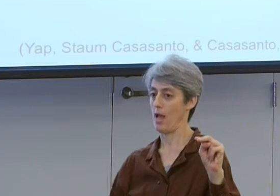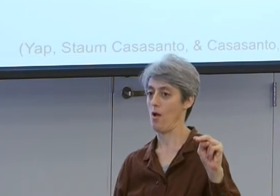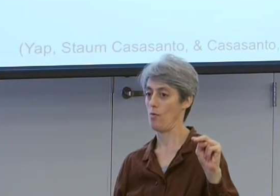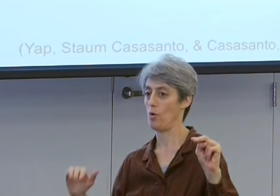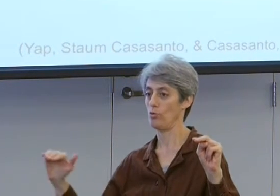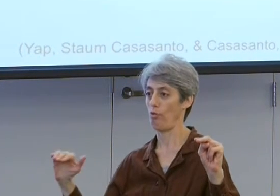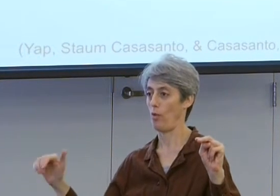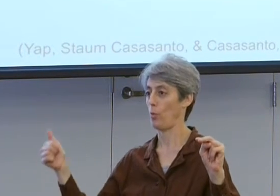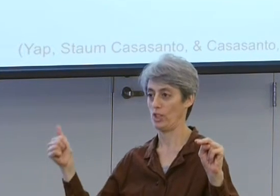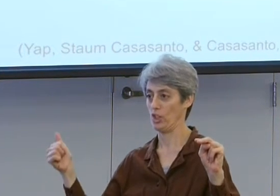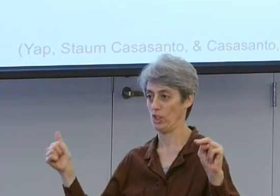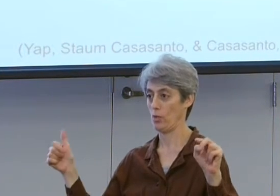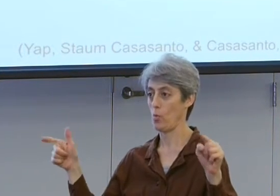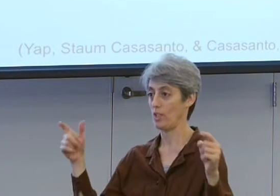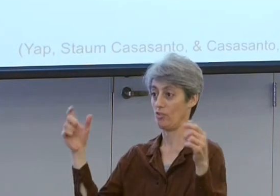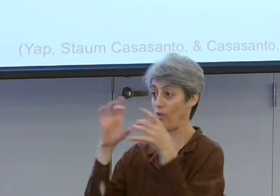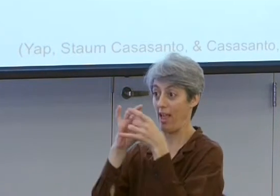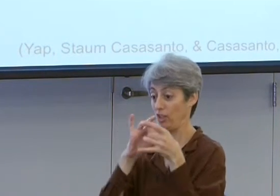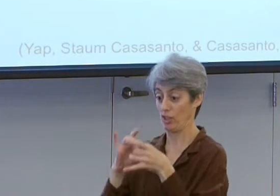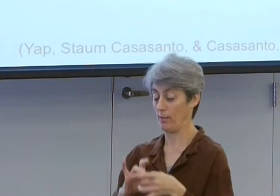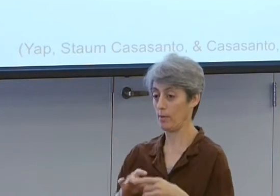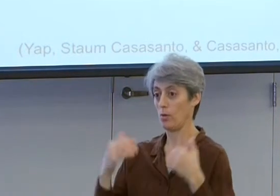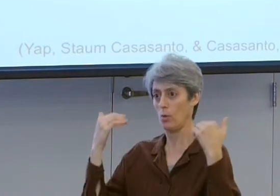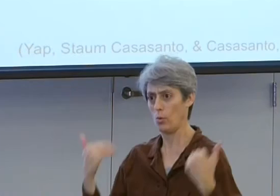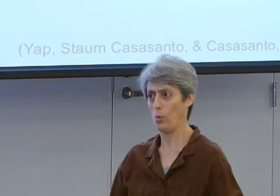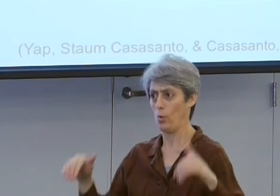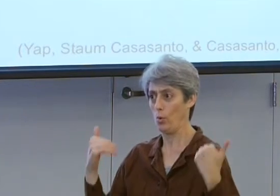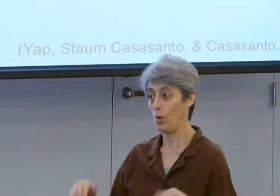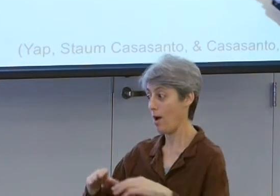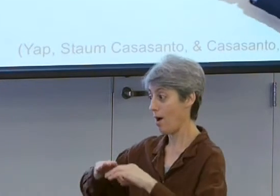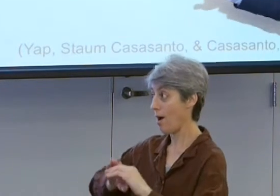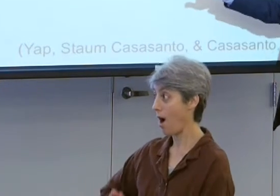is that, holy cow, upward signs